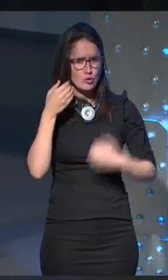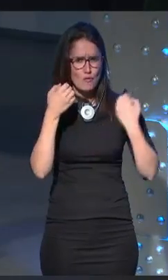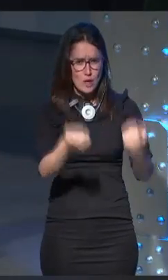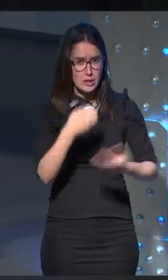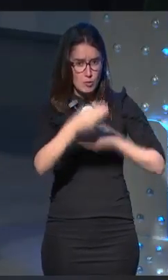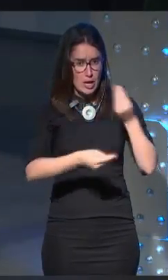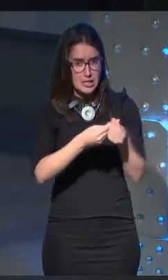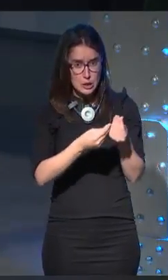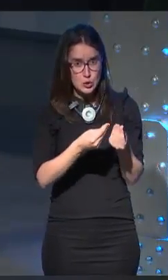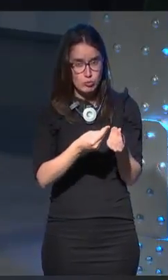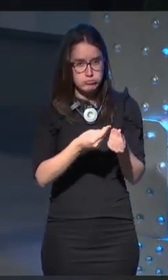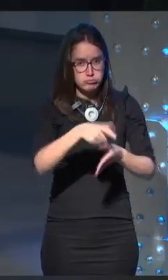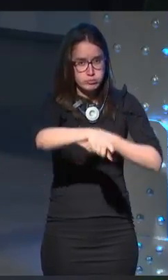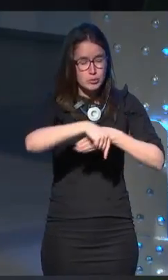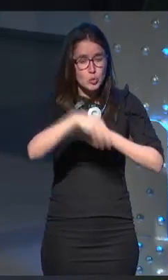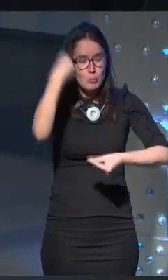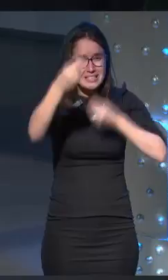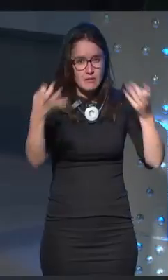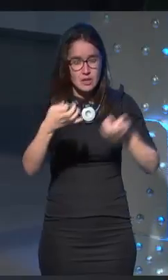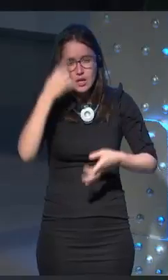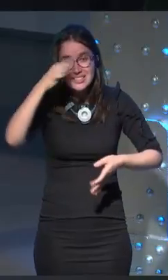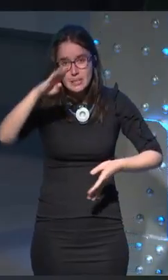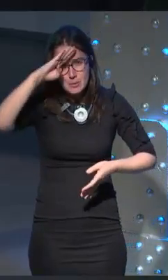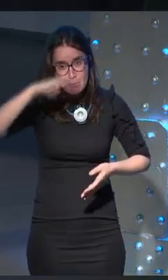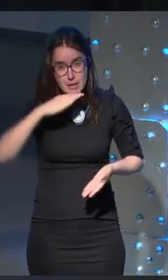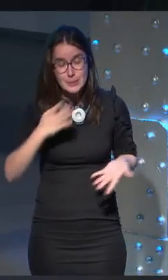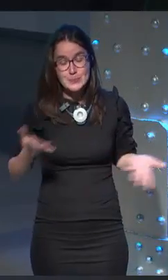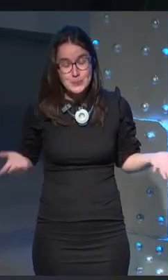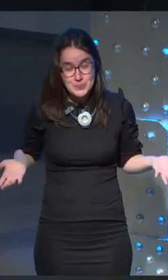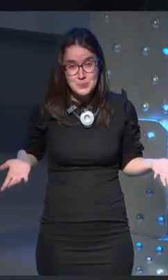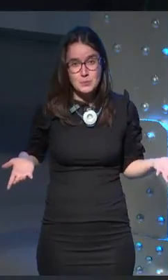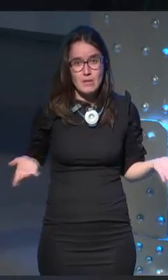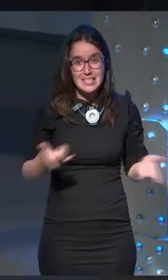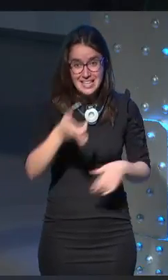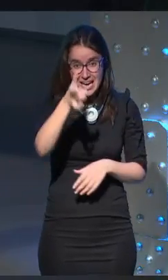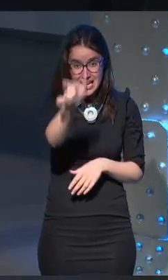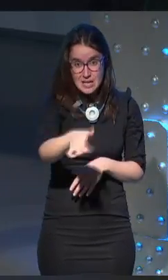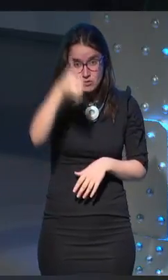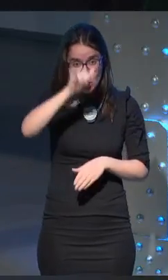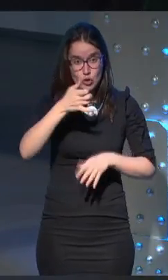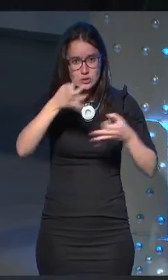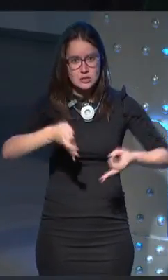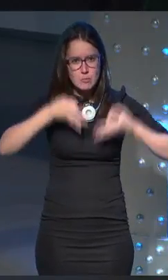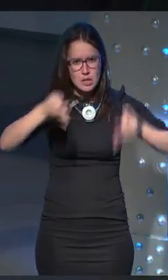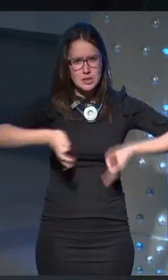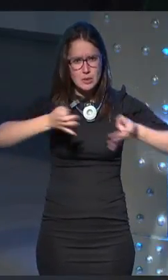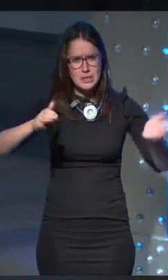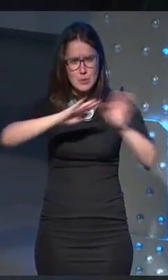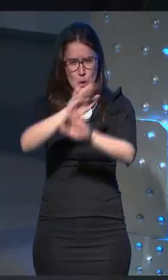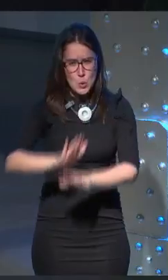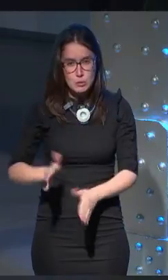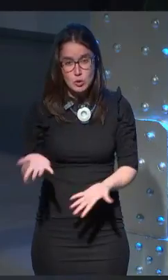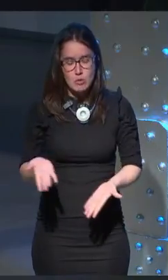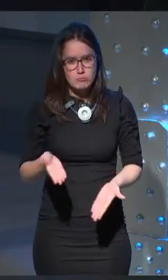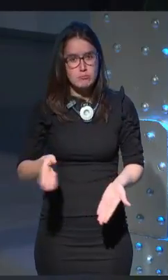thinking? And she says, you know, Dad, that kid gets picked last every single time. So he deserved to be picked